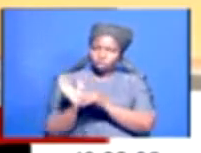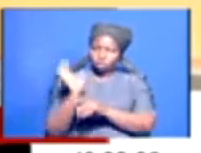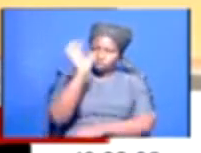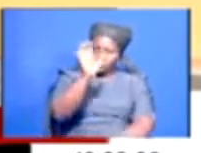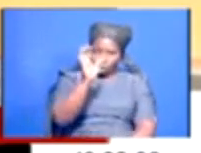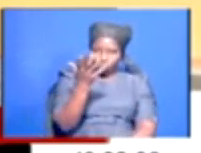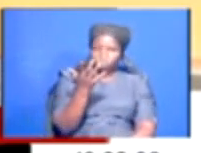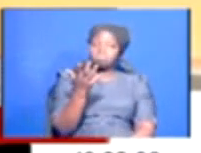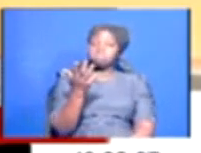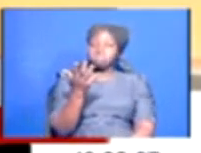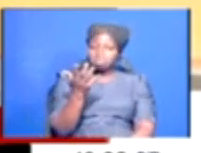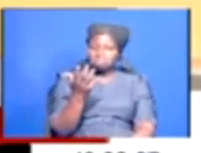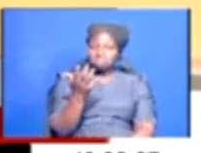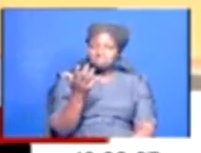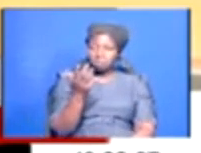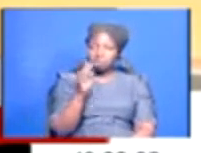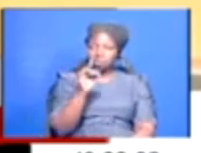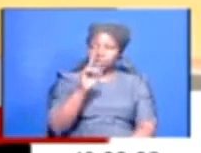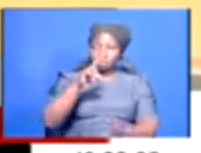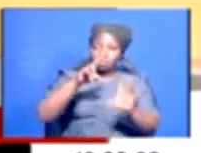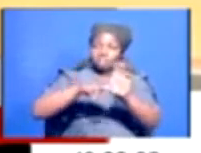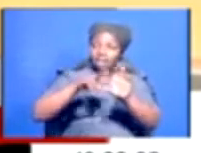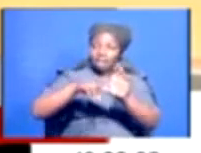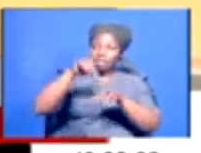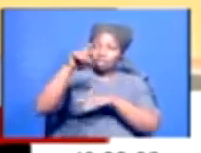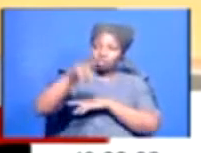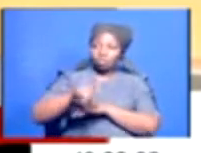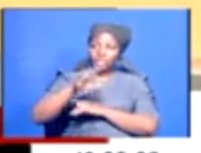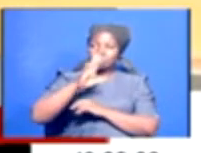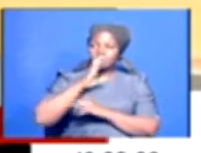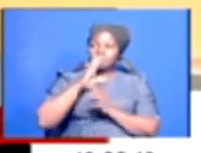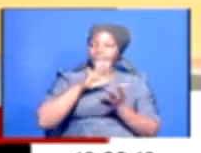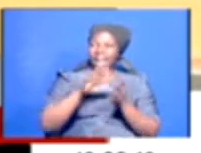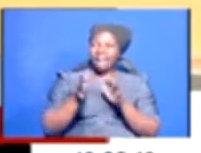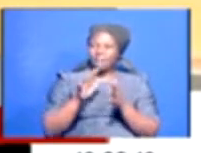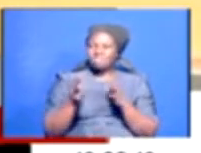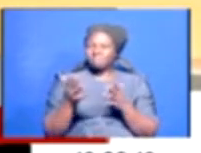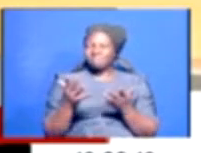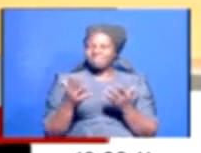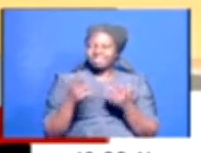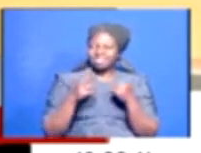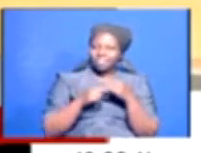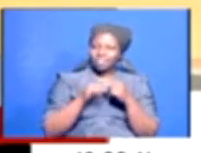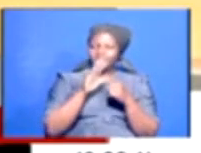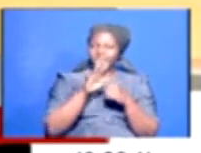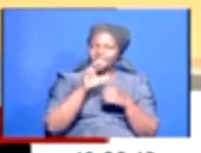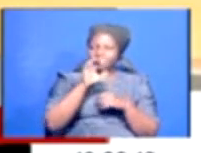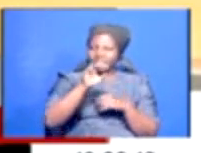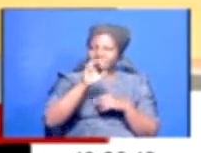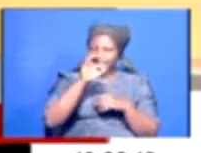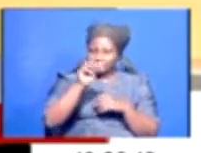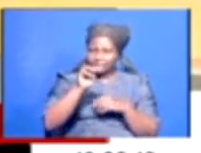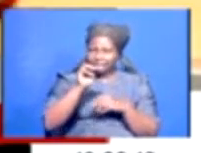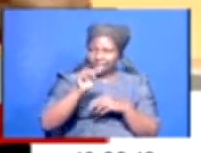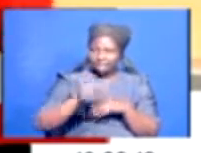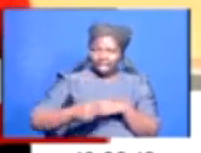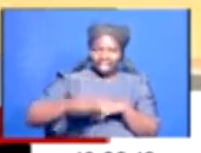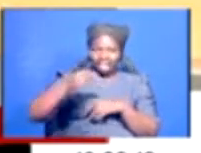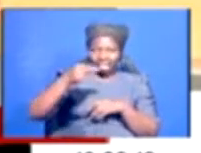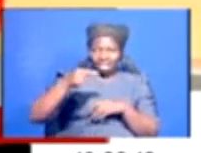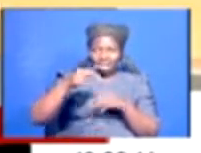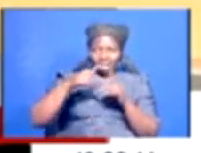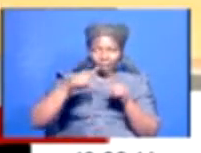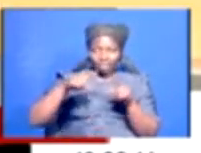Yeah, and that chair should be, let's say 75 centimeters high, but